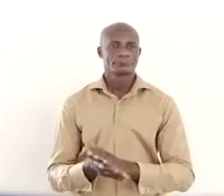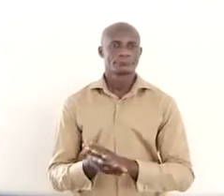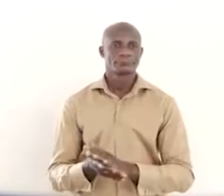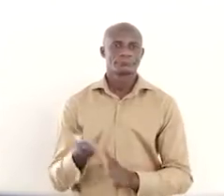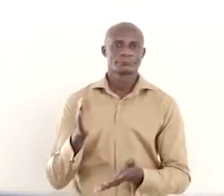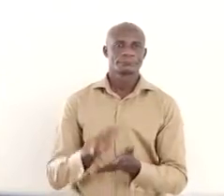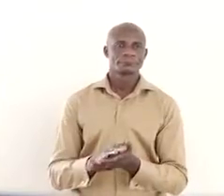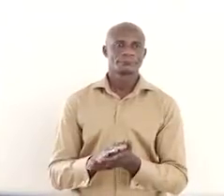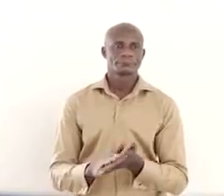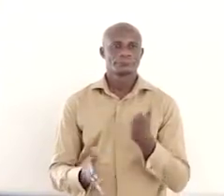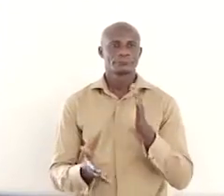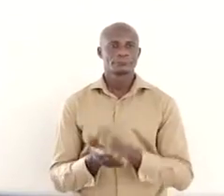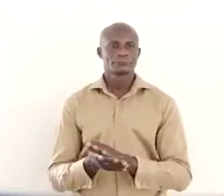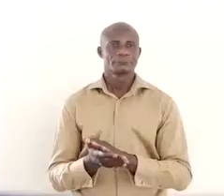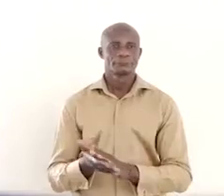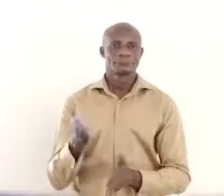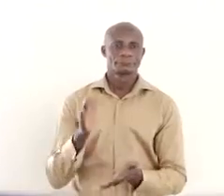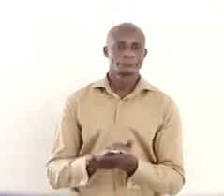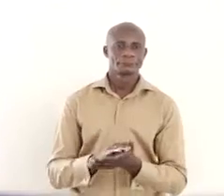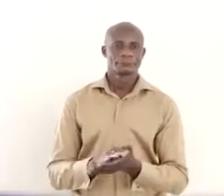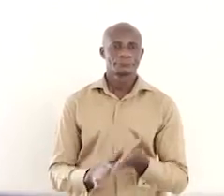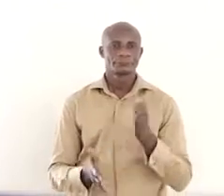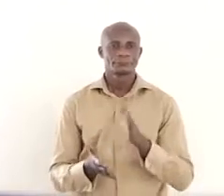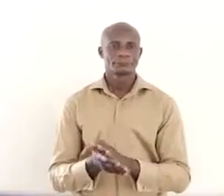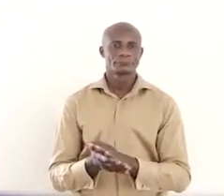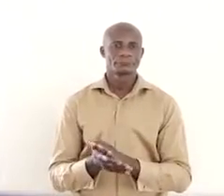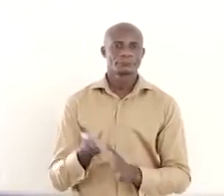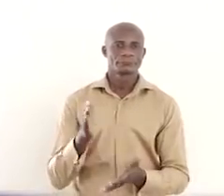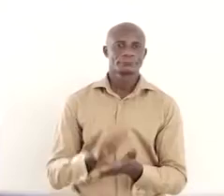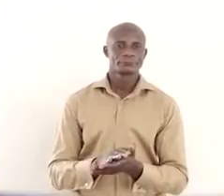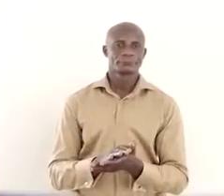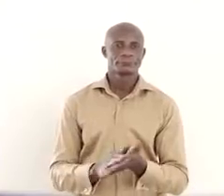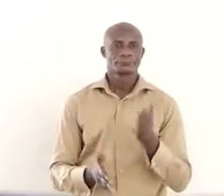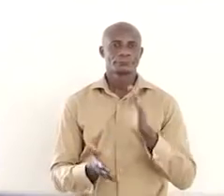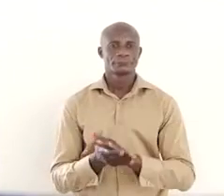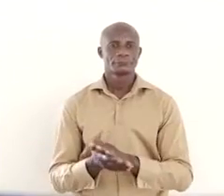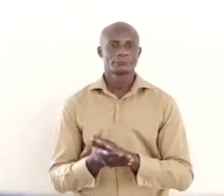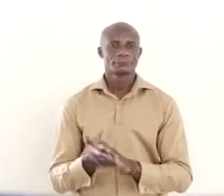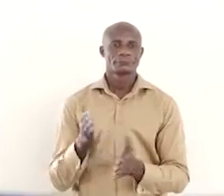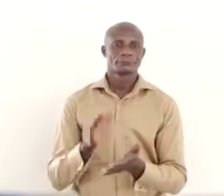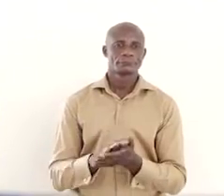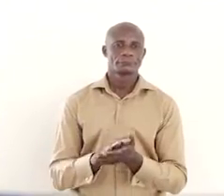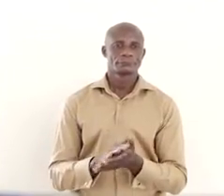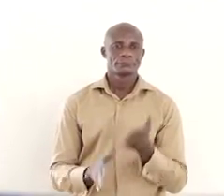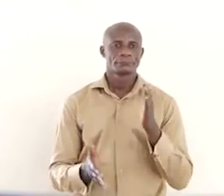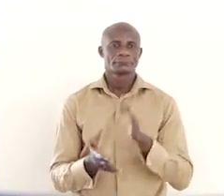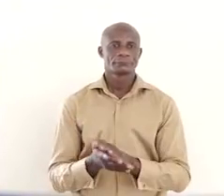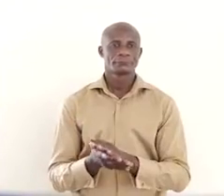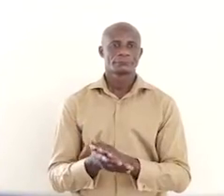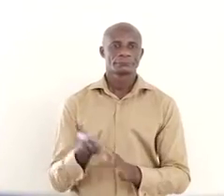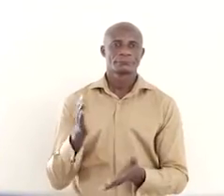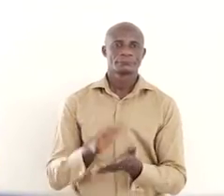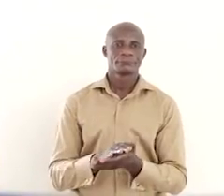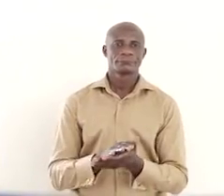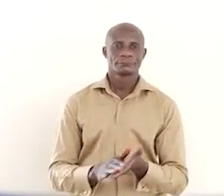and with an angelic chant I proclaim the jubilation of rejuvenation.